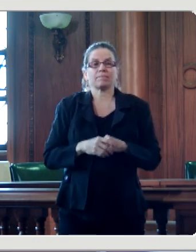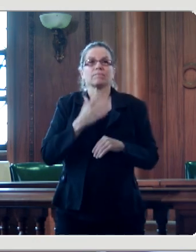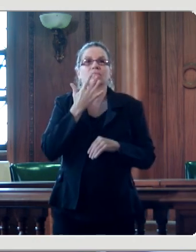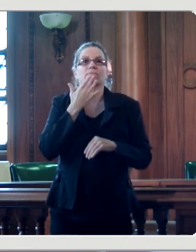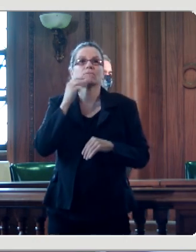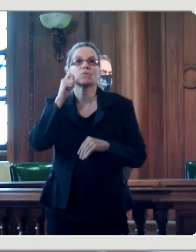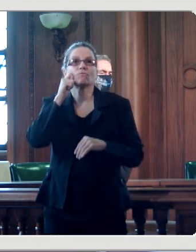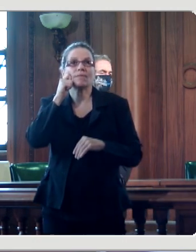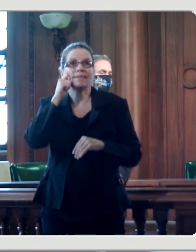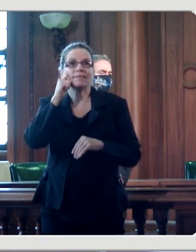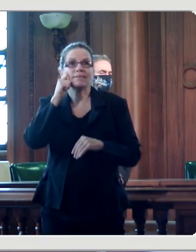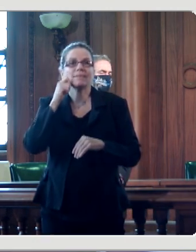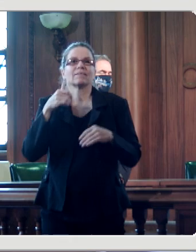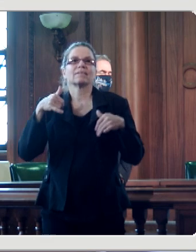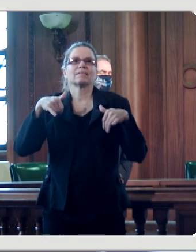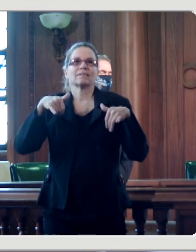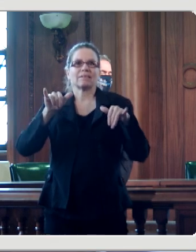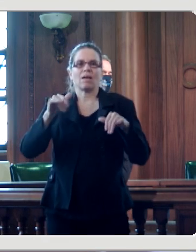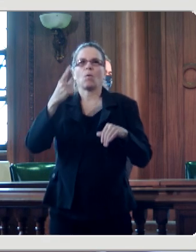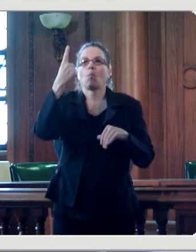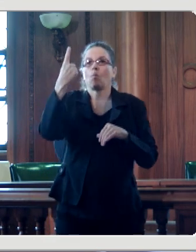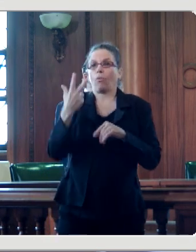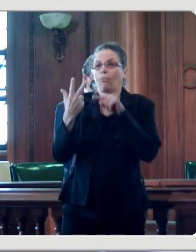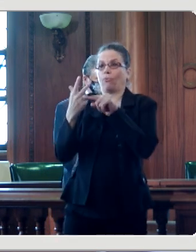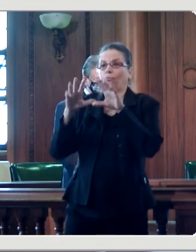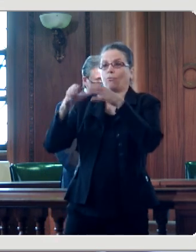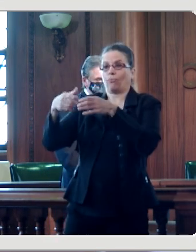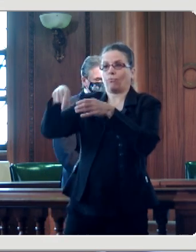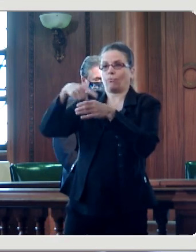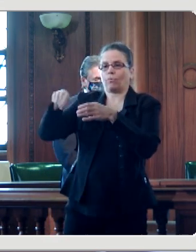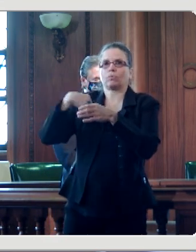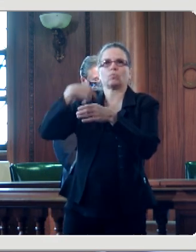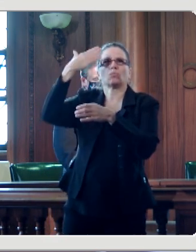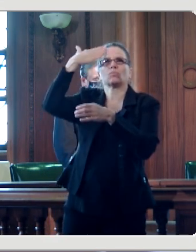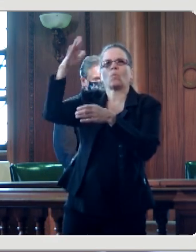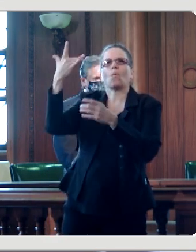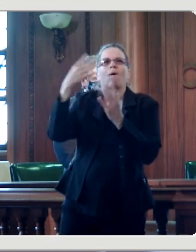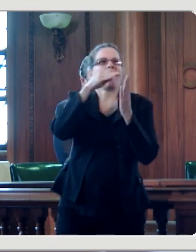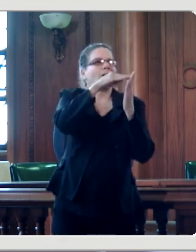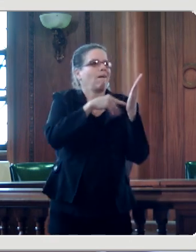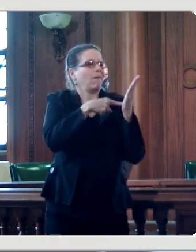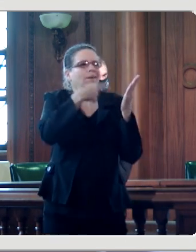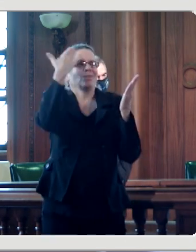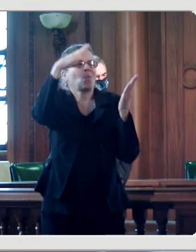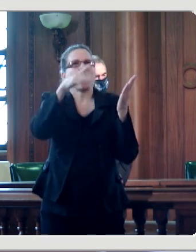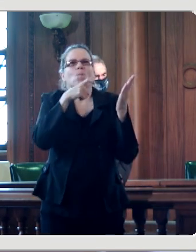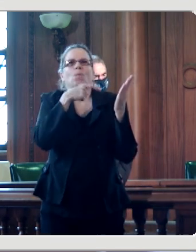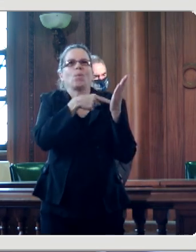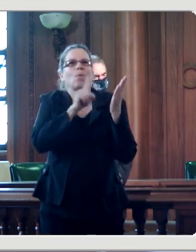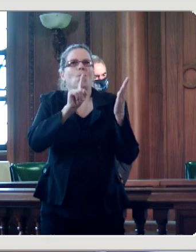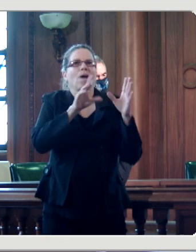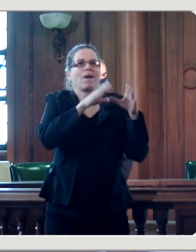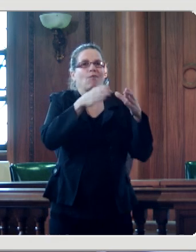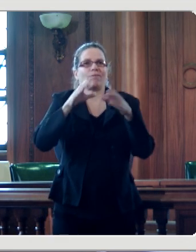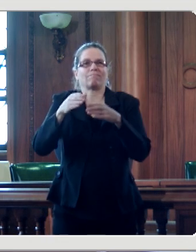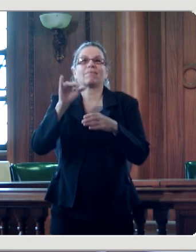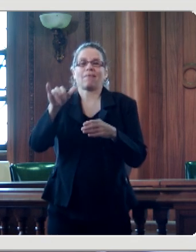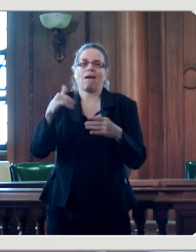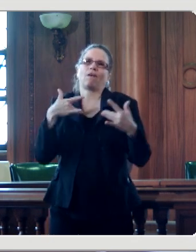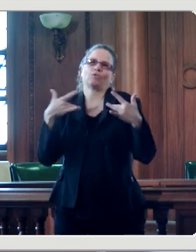unknown category where we're seeing that 30% again becomes a concern, but